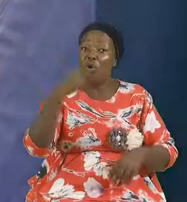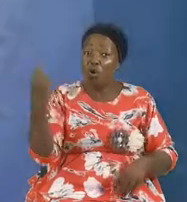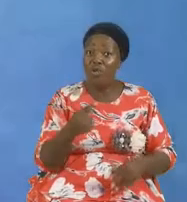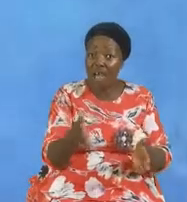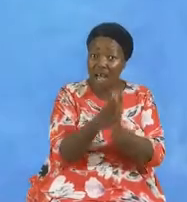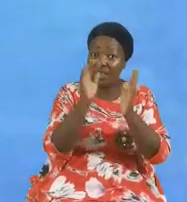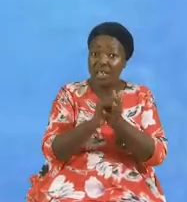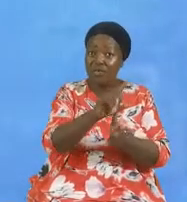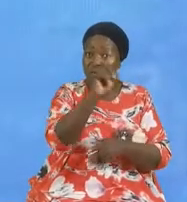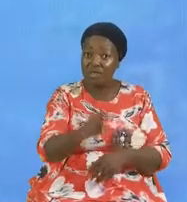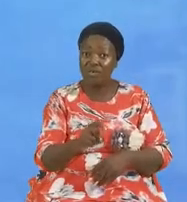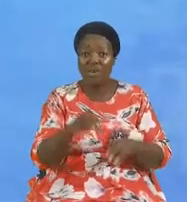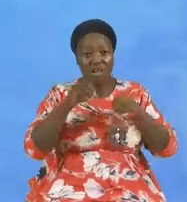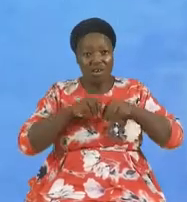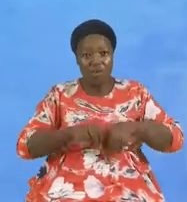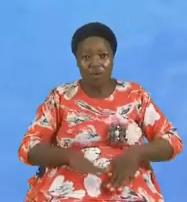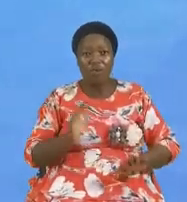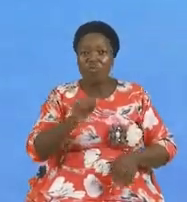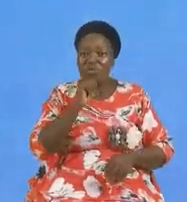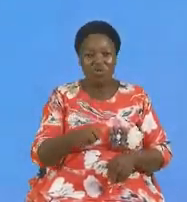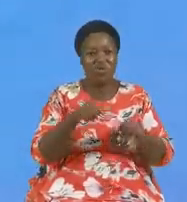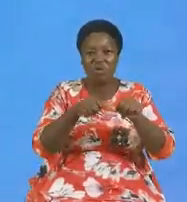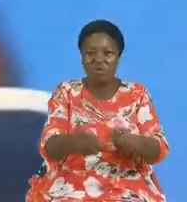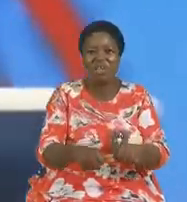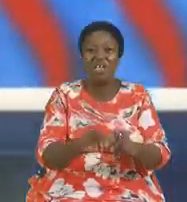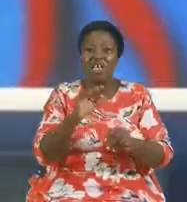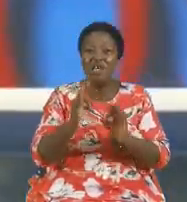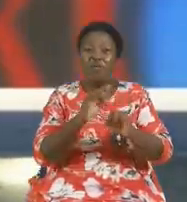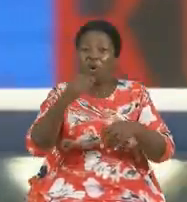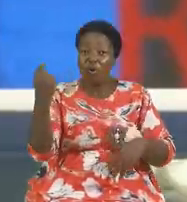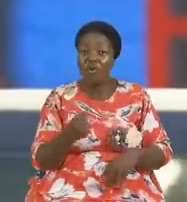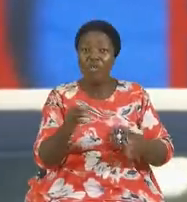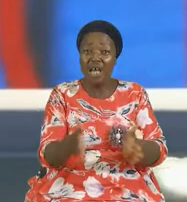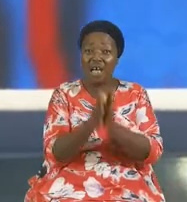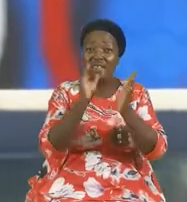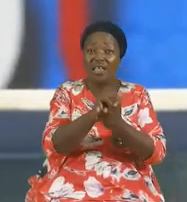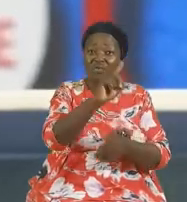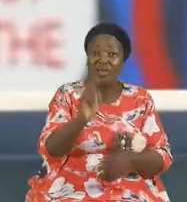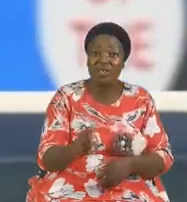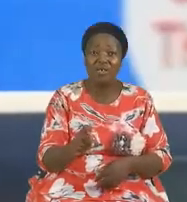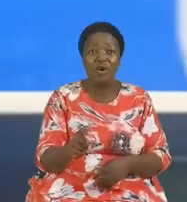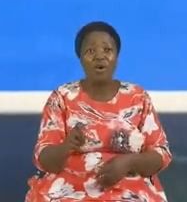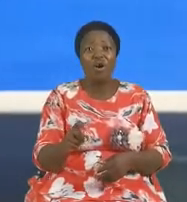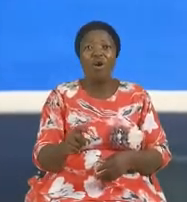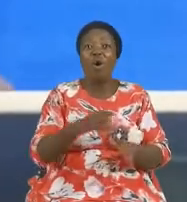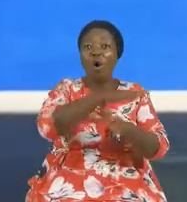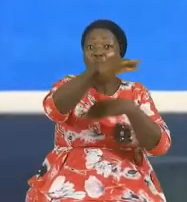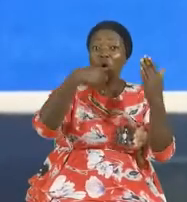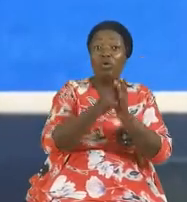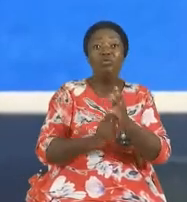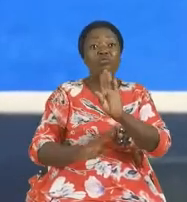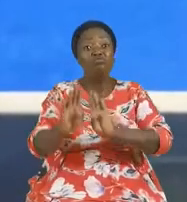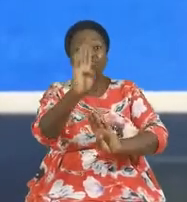trouble will not remain. If you always ask that question, depression will not remain. If you